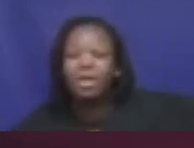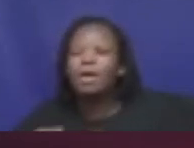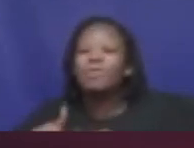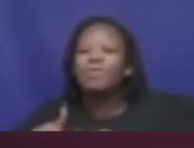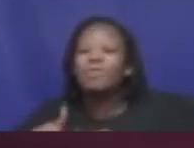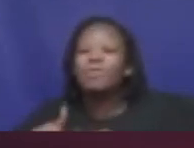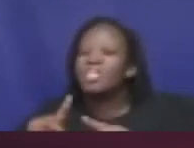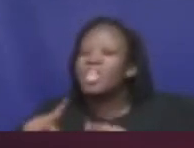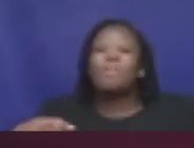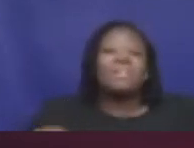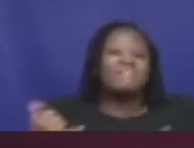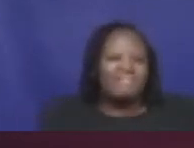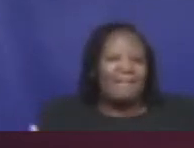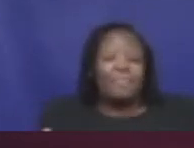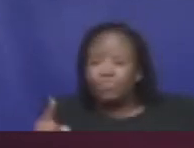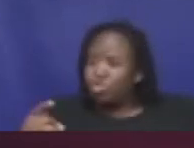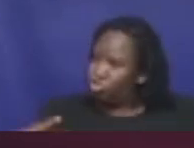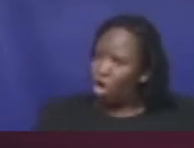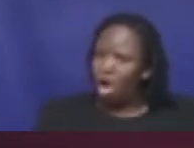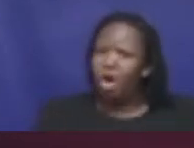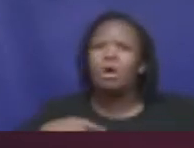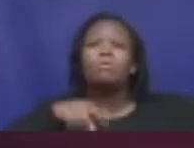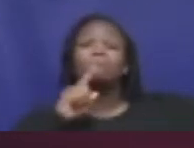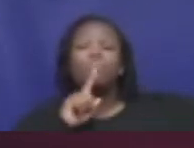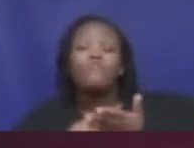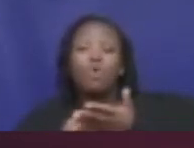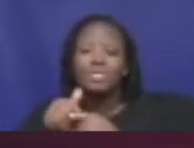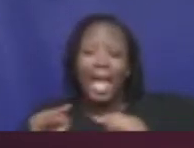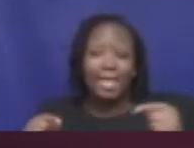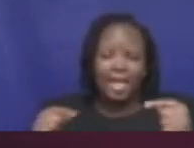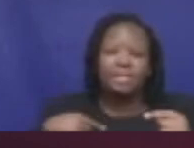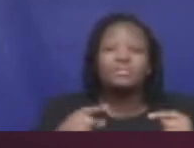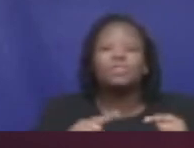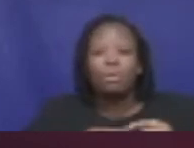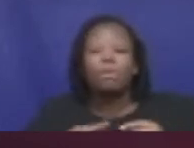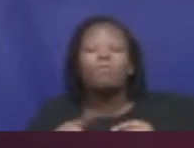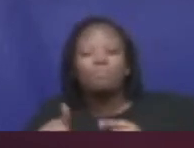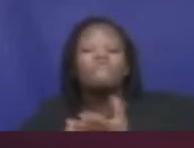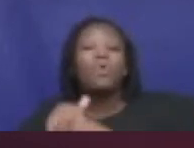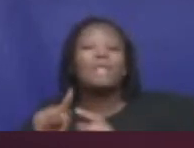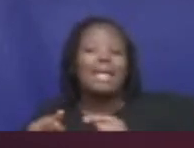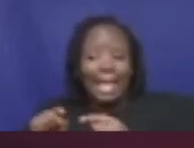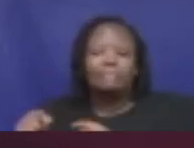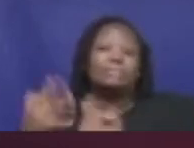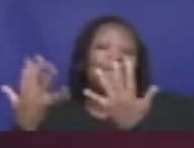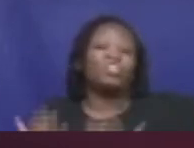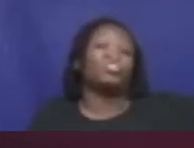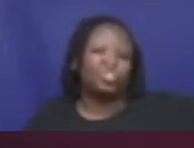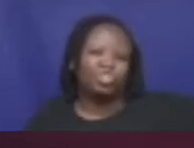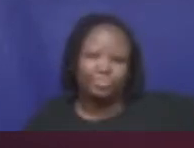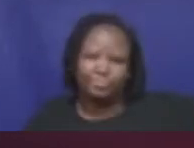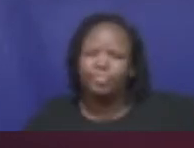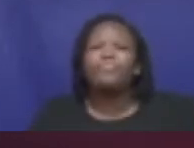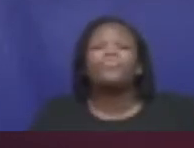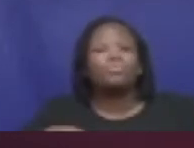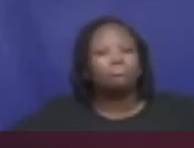streams. And don't be surprised that those vote against these reforms by voting against this budget. We welcome the